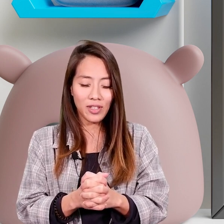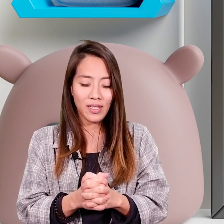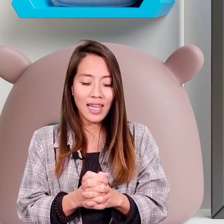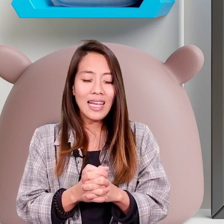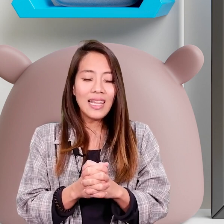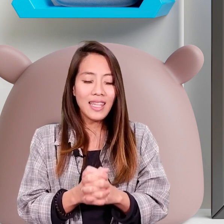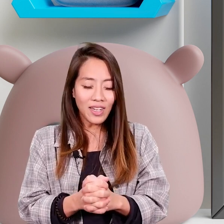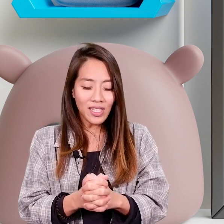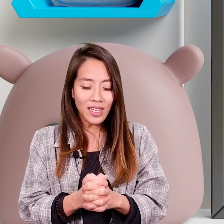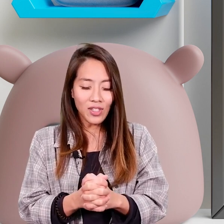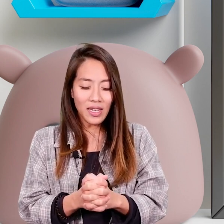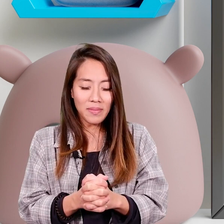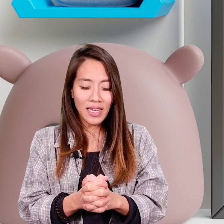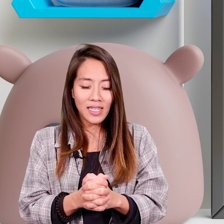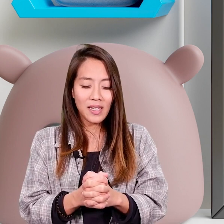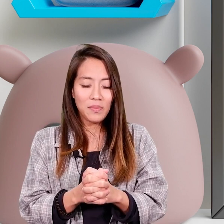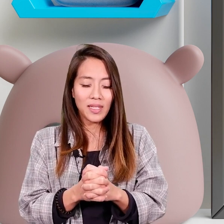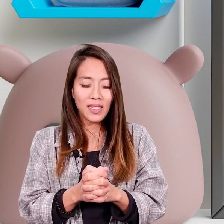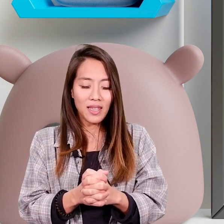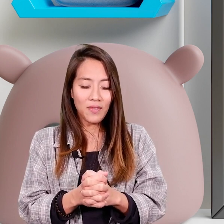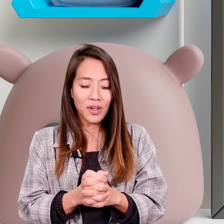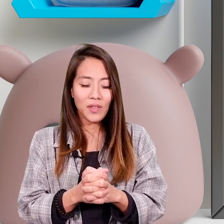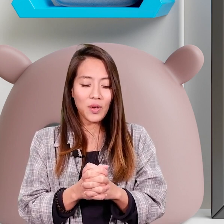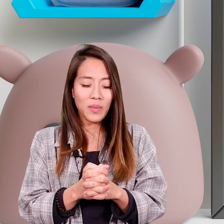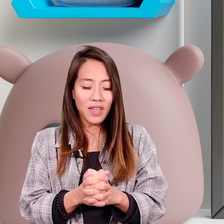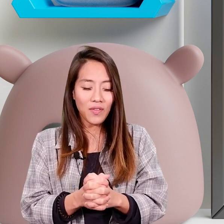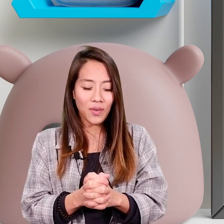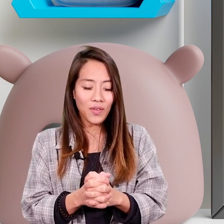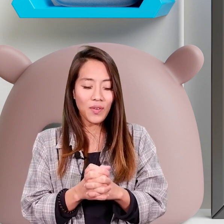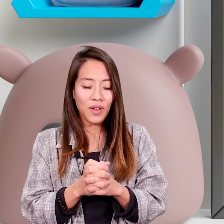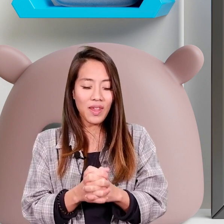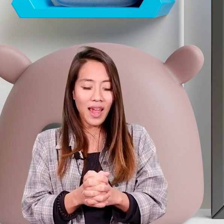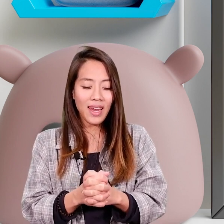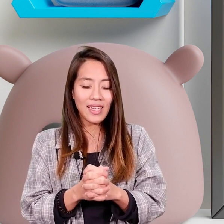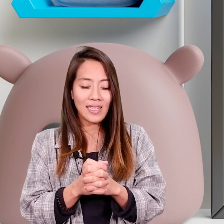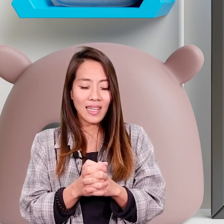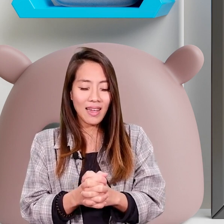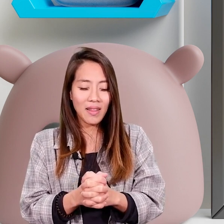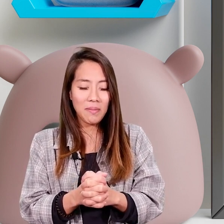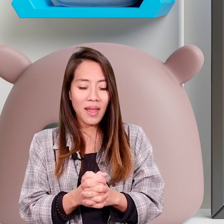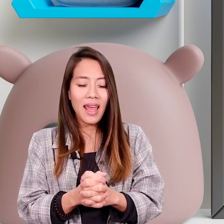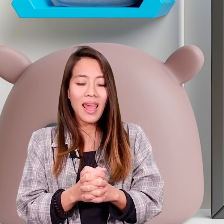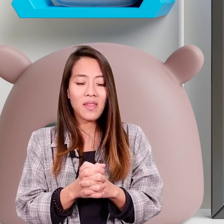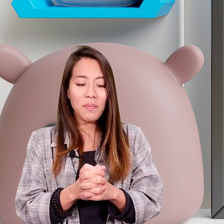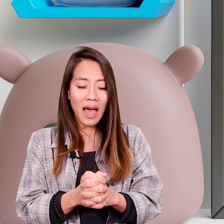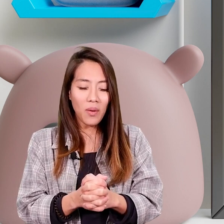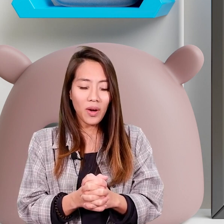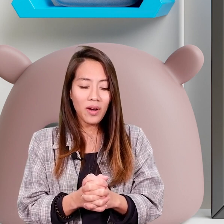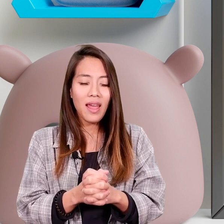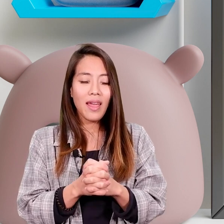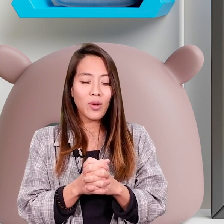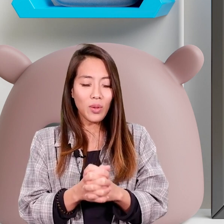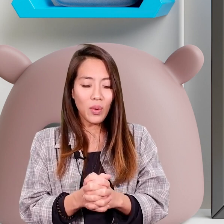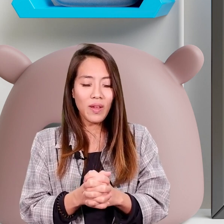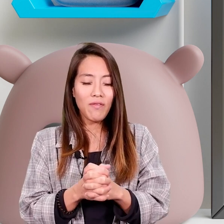our debtors. Lead us not into temptation, but deliver us from evil. For thine is the kingdom and the